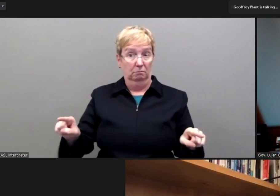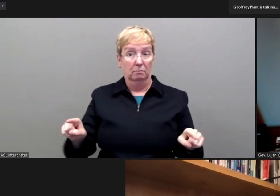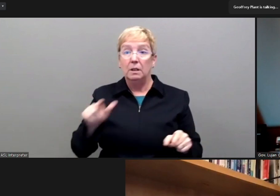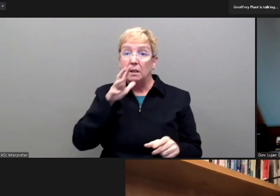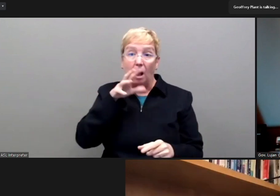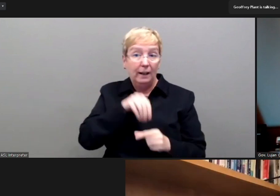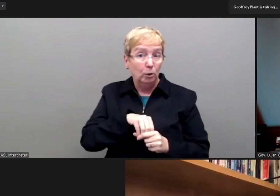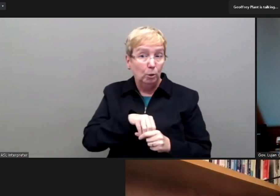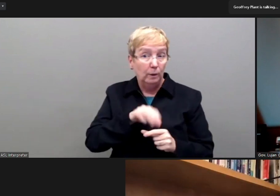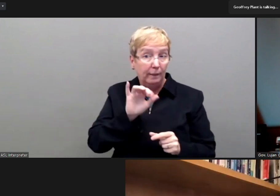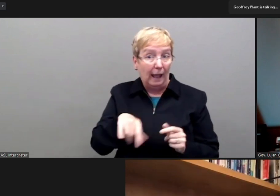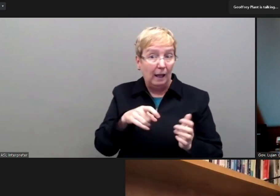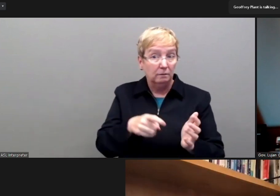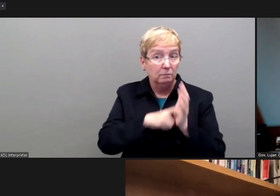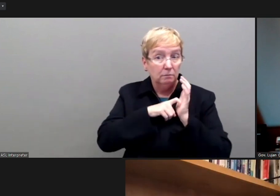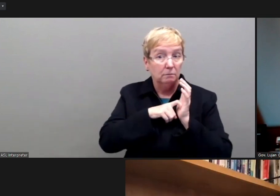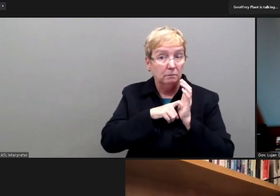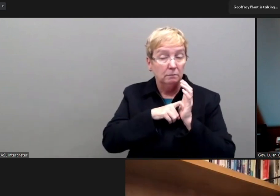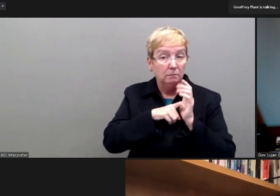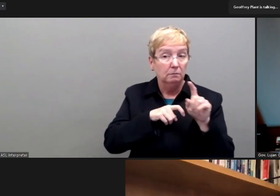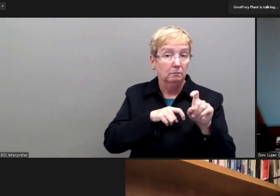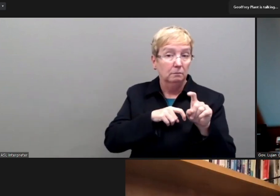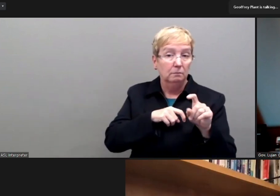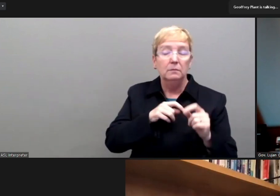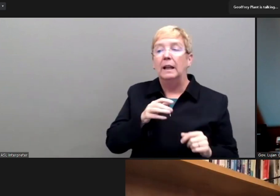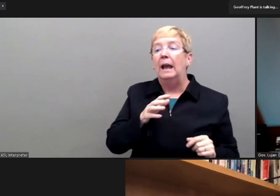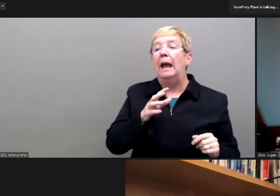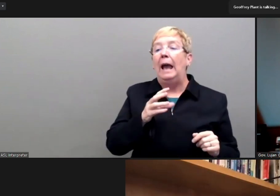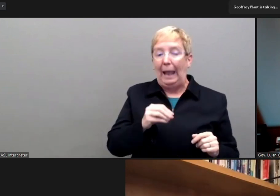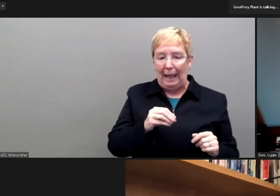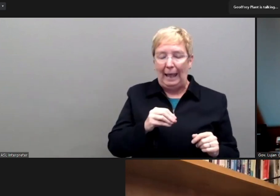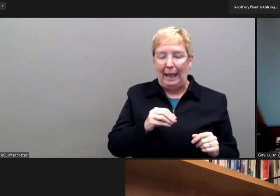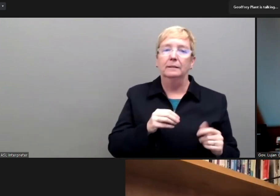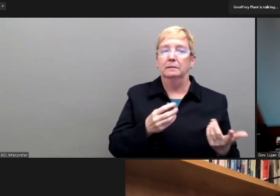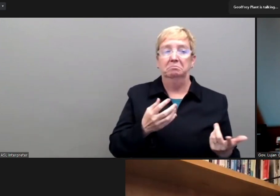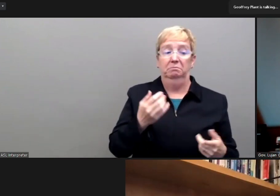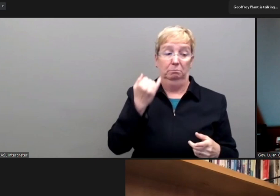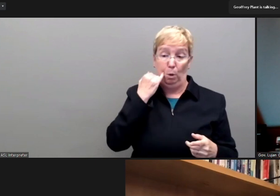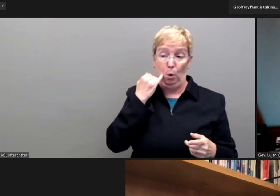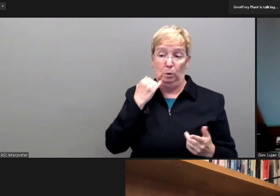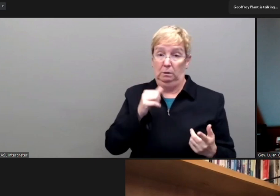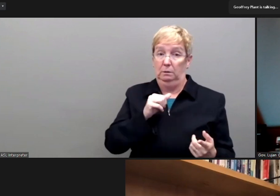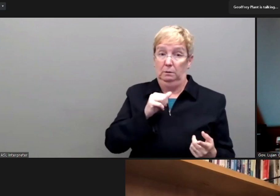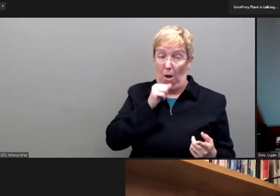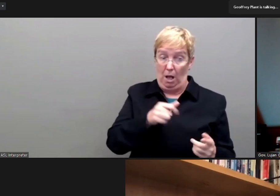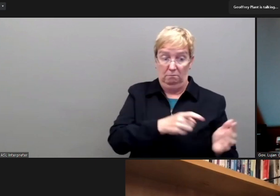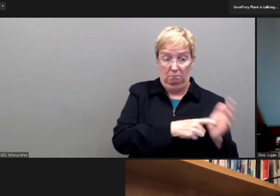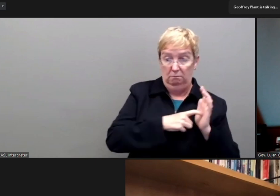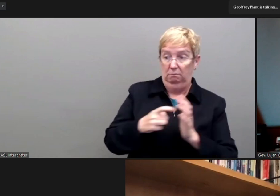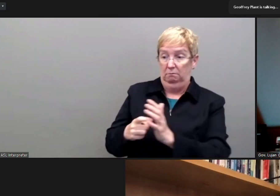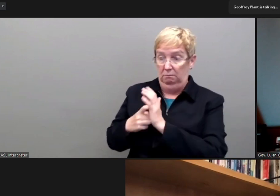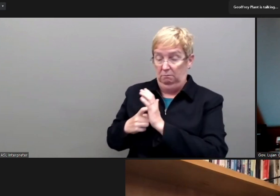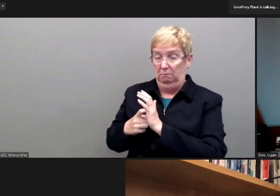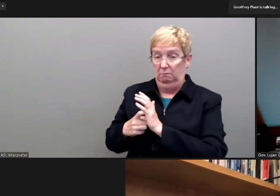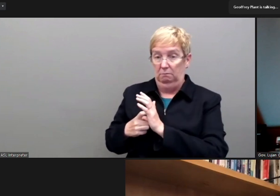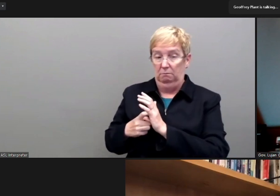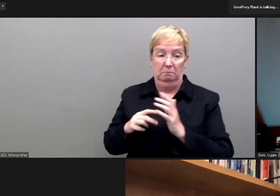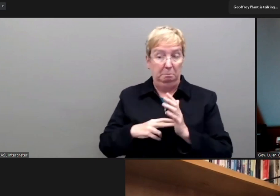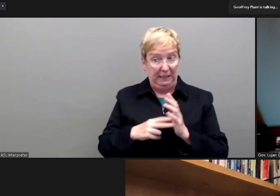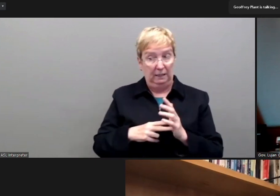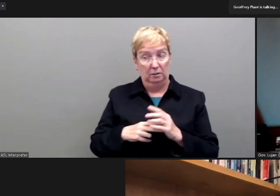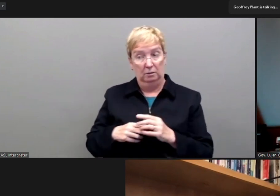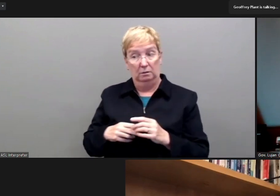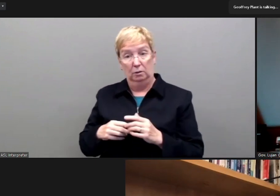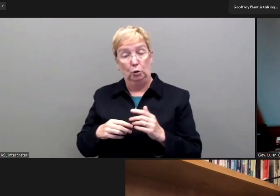that mandate? And just a corollary to that, if they're not, are you encouraging local governments to